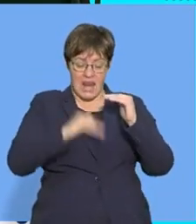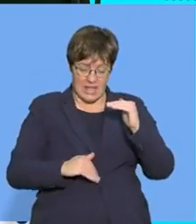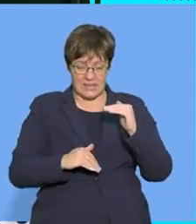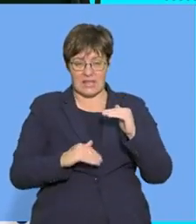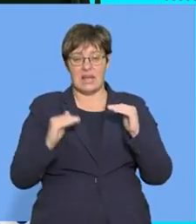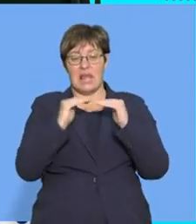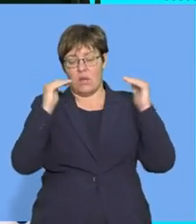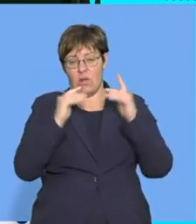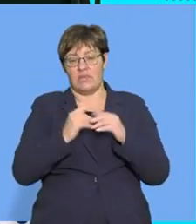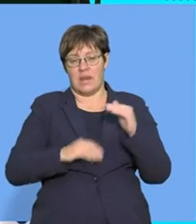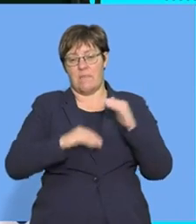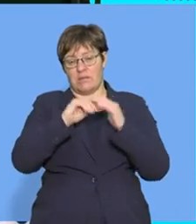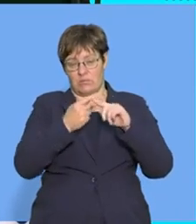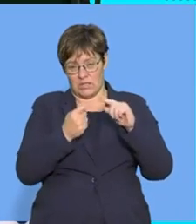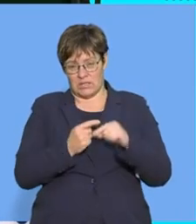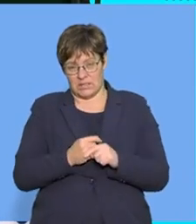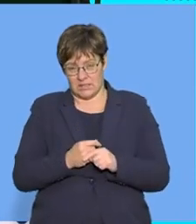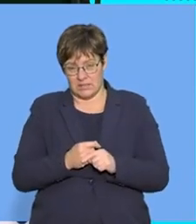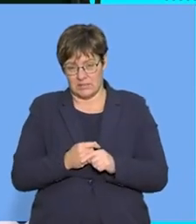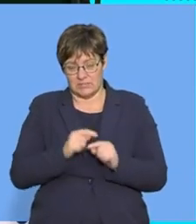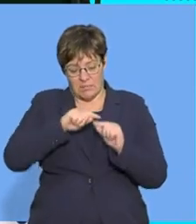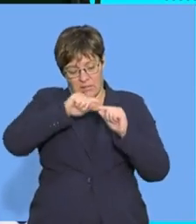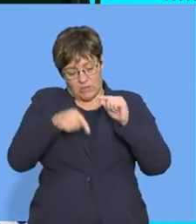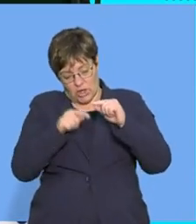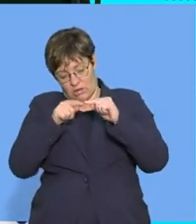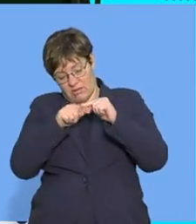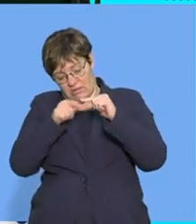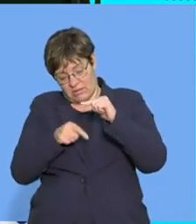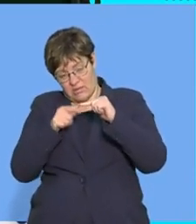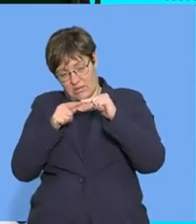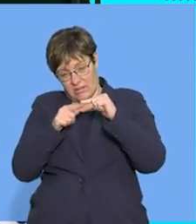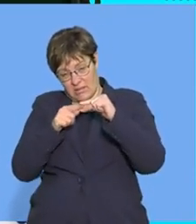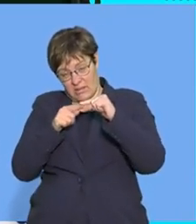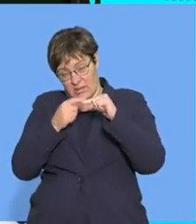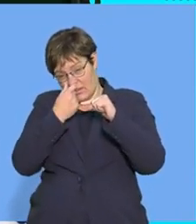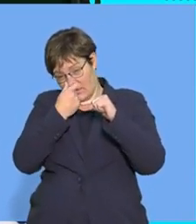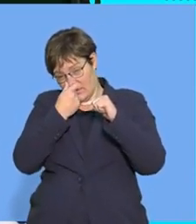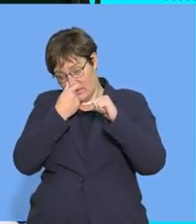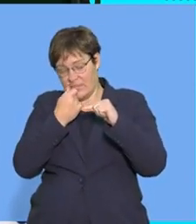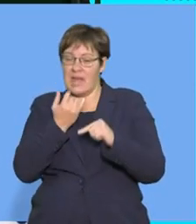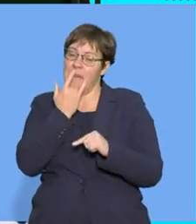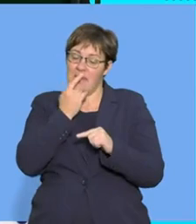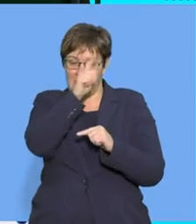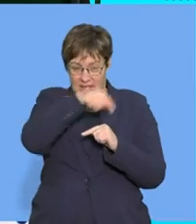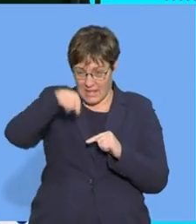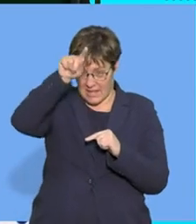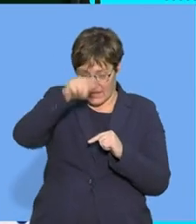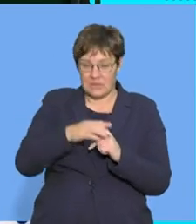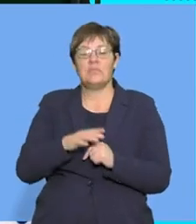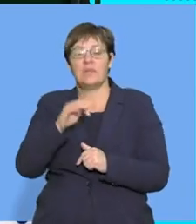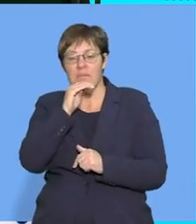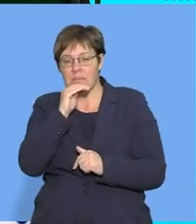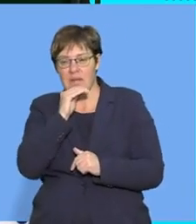normally the turning point value of y. And then if it's a happy phase like this one that we just have now, it will